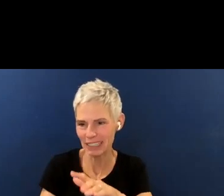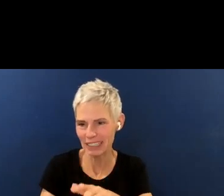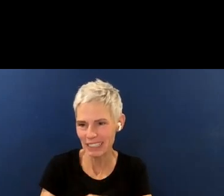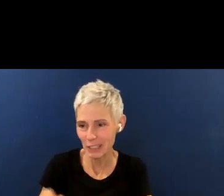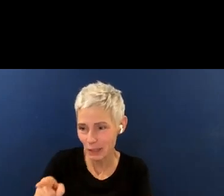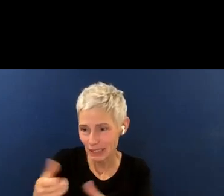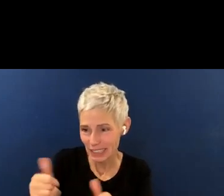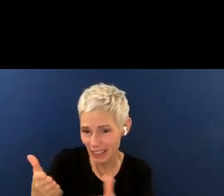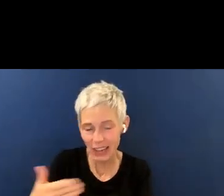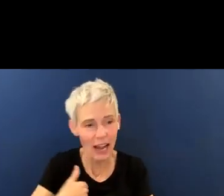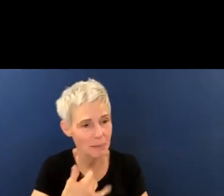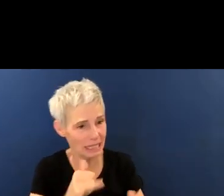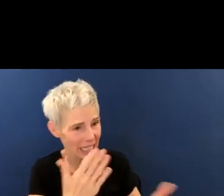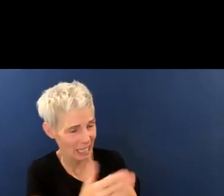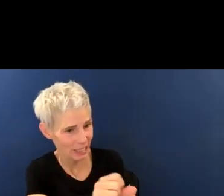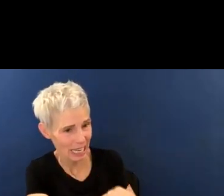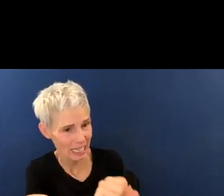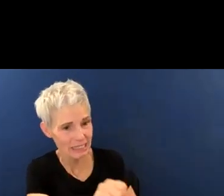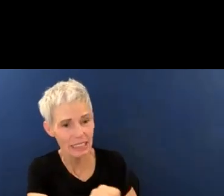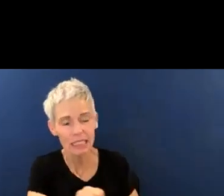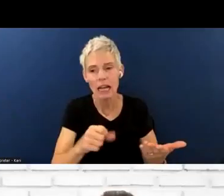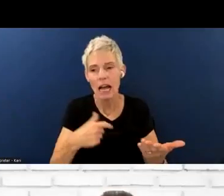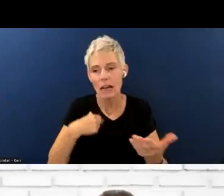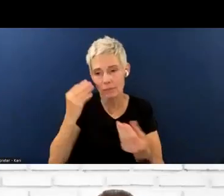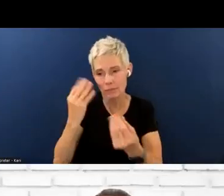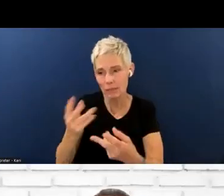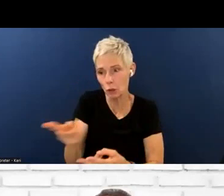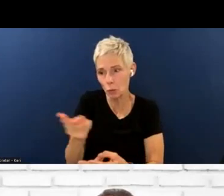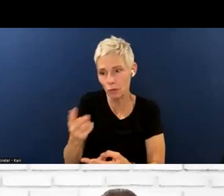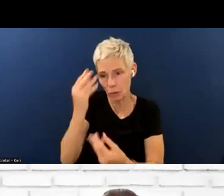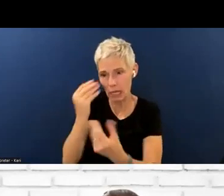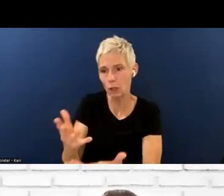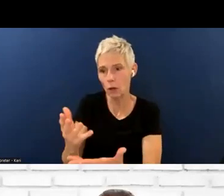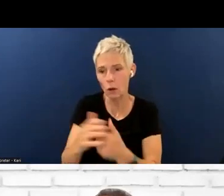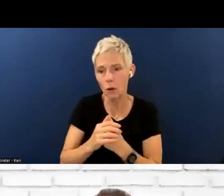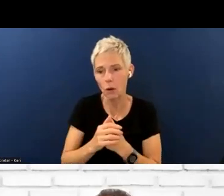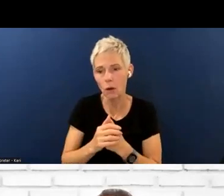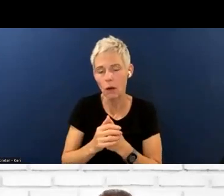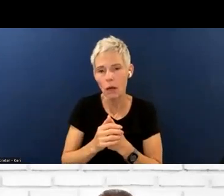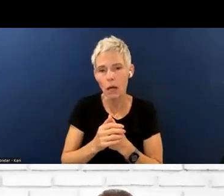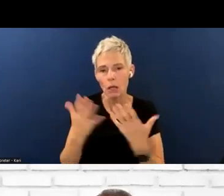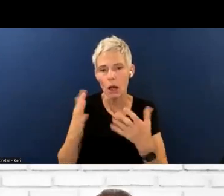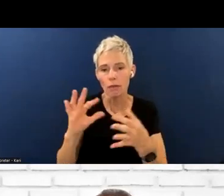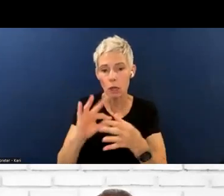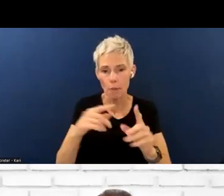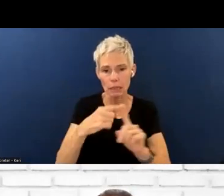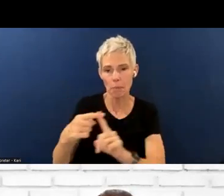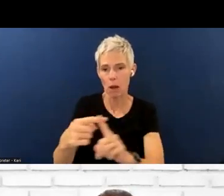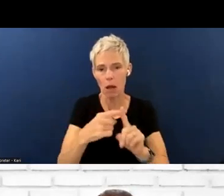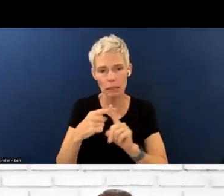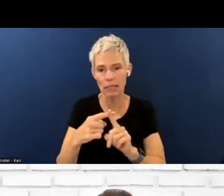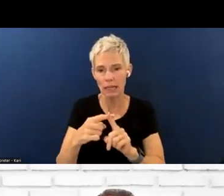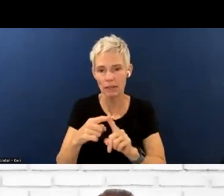there. I'm still here. Yeah. I just wanted to let you both know a lot of the positive comments that are coming into the